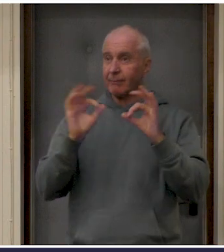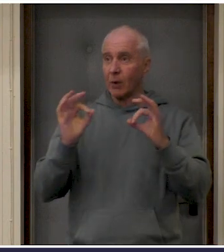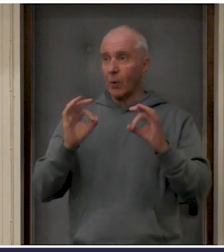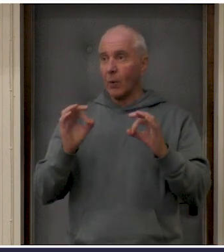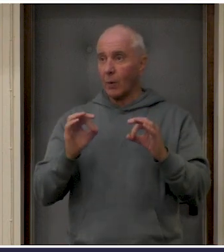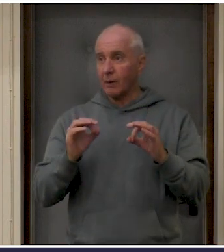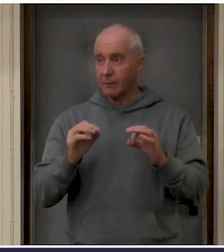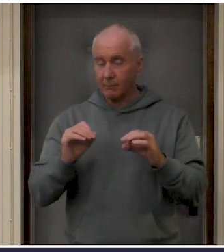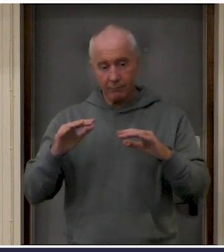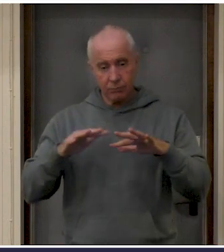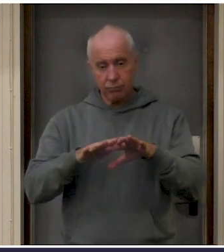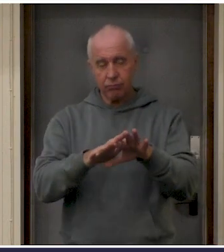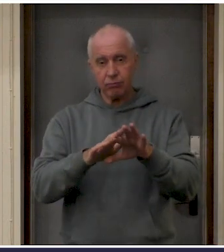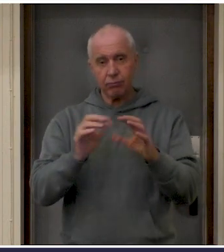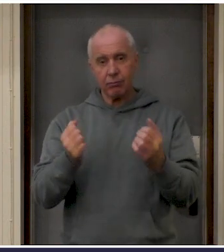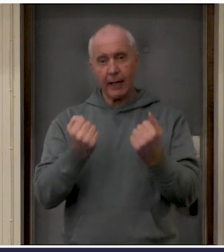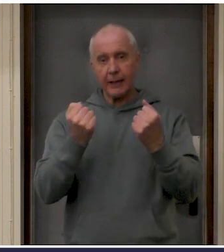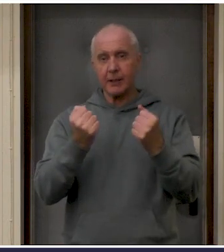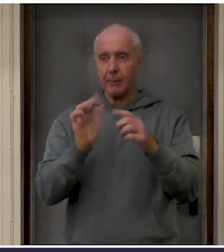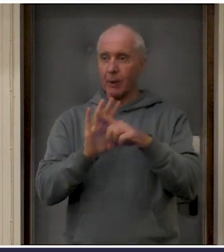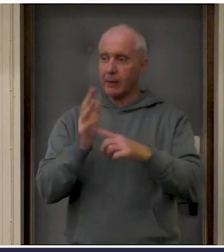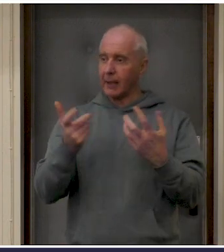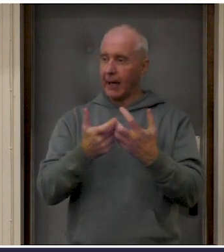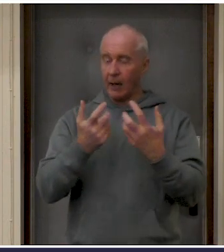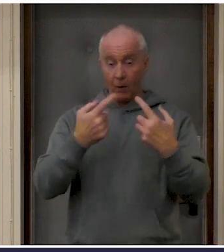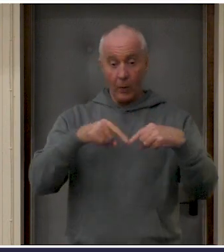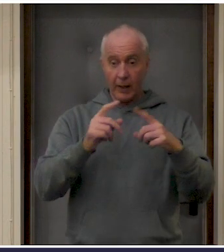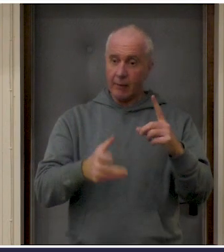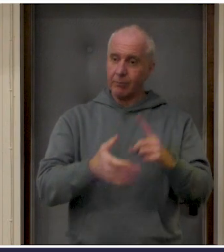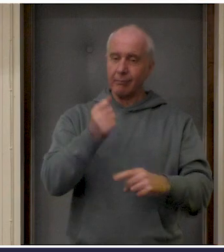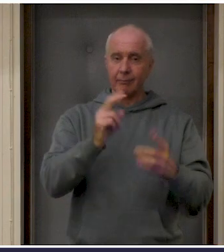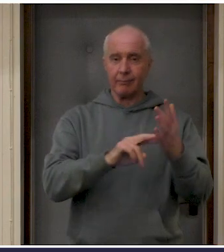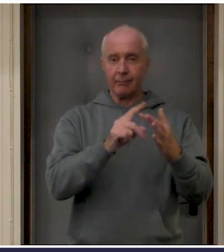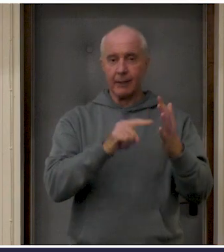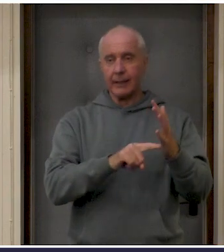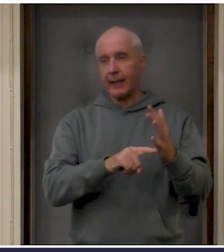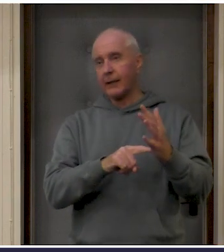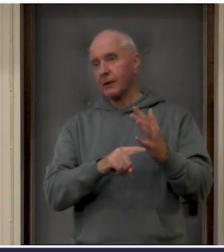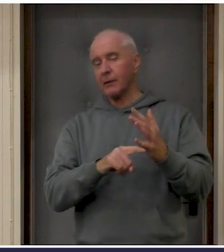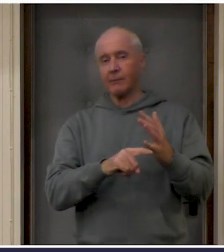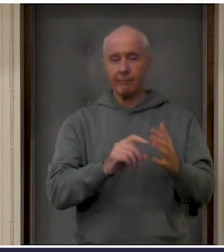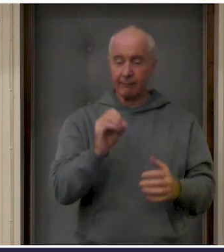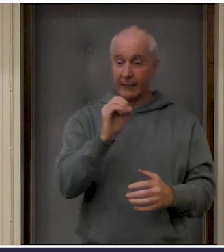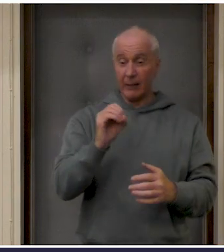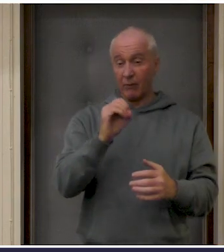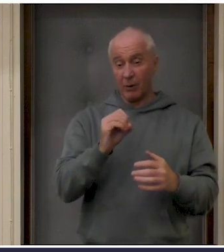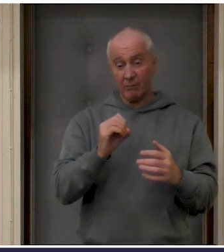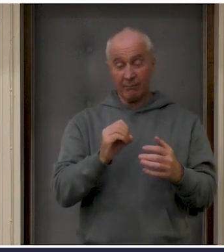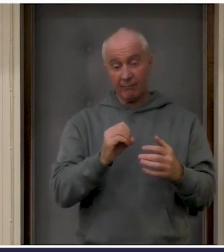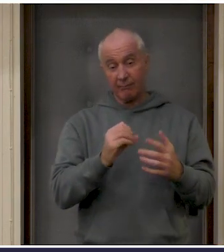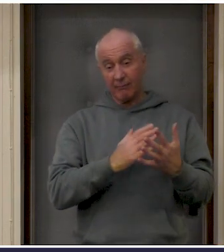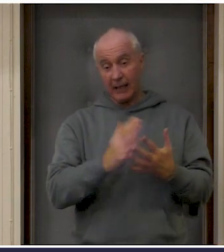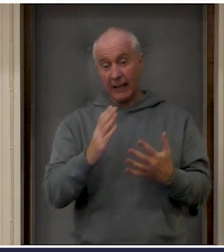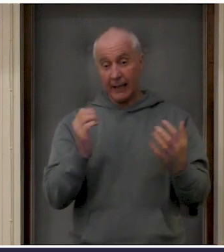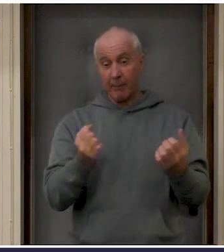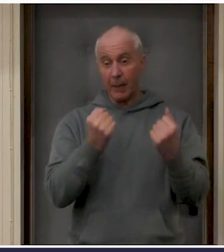energy policy around how the hell we achieve net zero. And some of the stuff around clean power 2030 just,